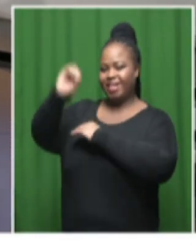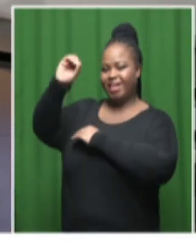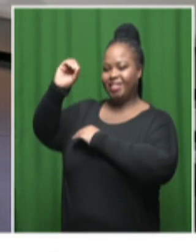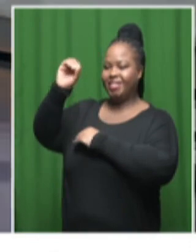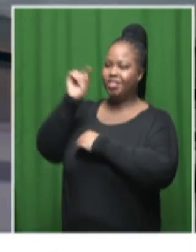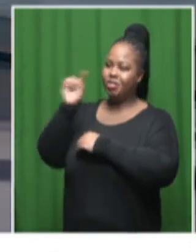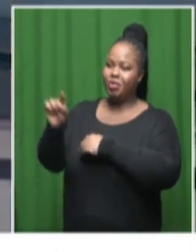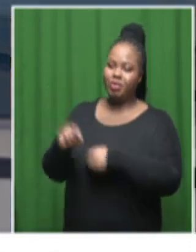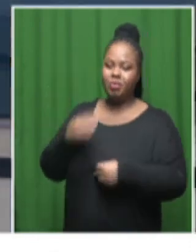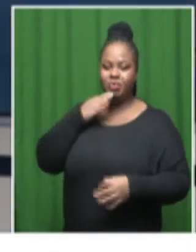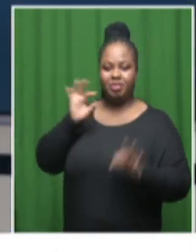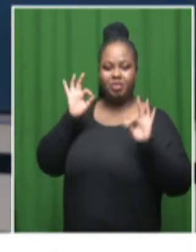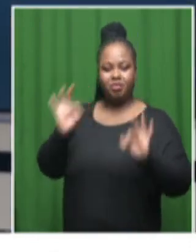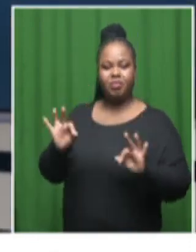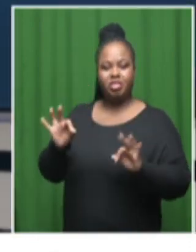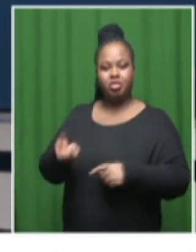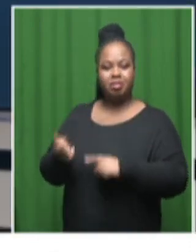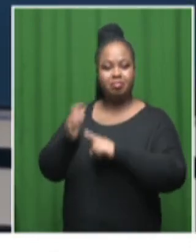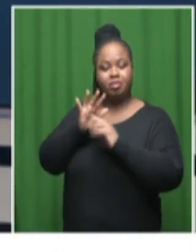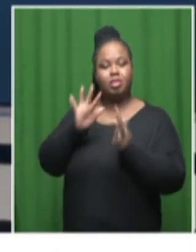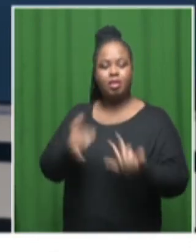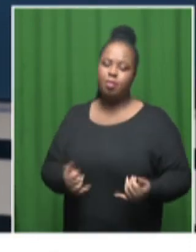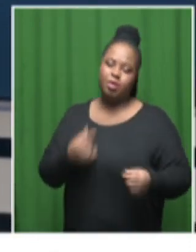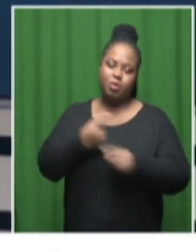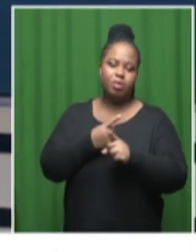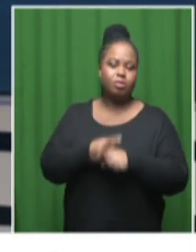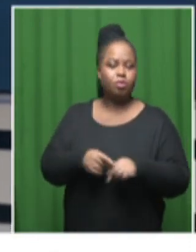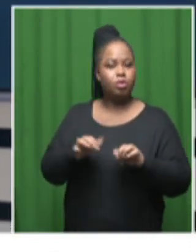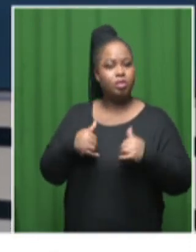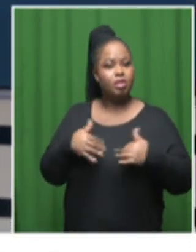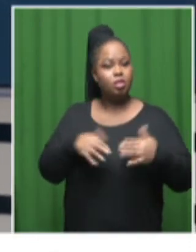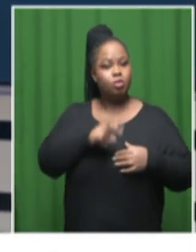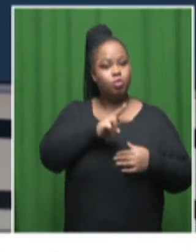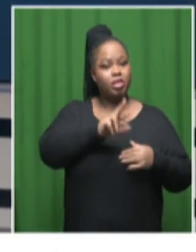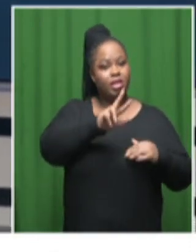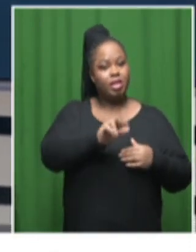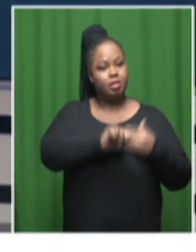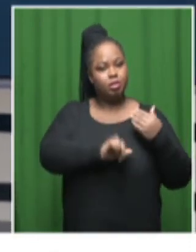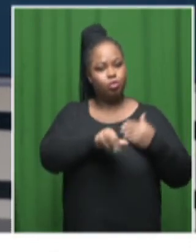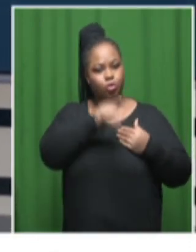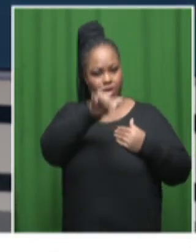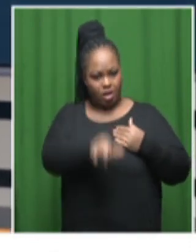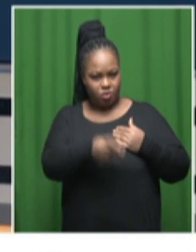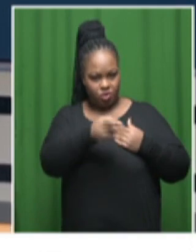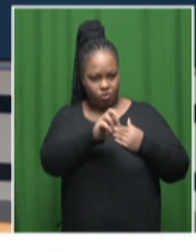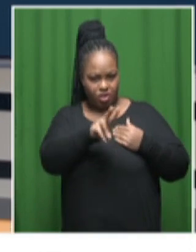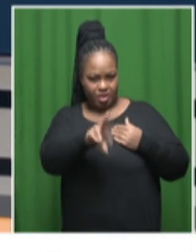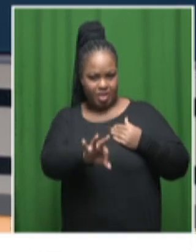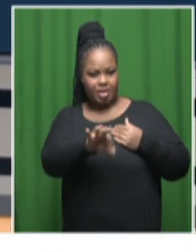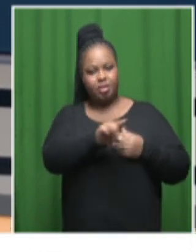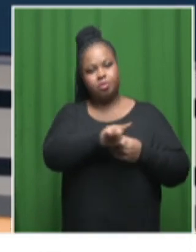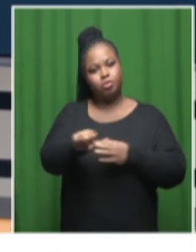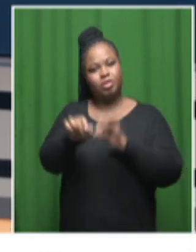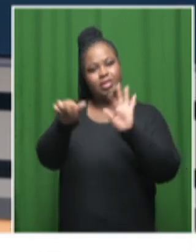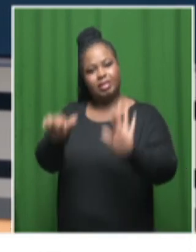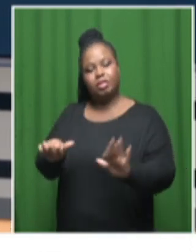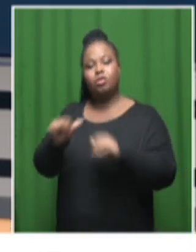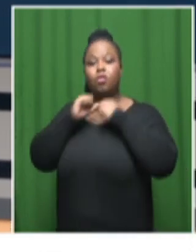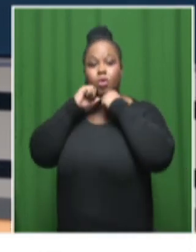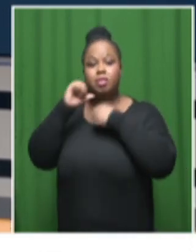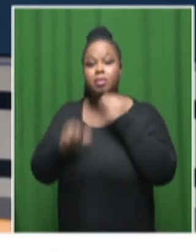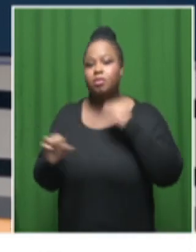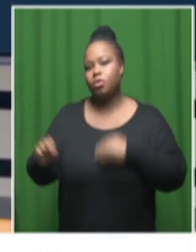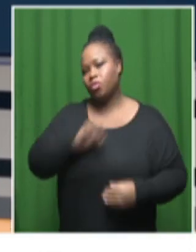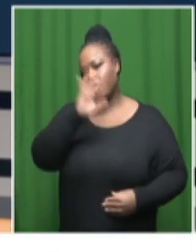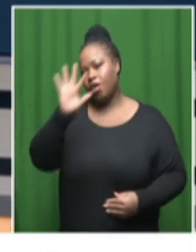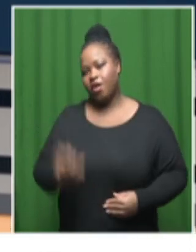official mascot. And, of course, the World Cup does get underway from the 28th of July 2023 until the 6th of August. South Africa,